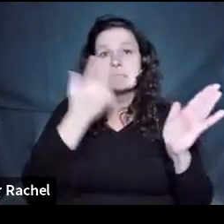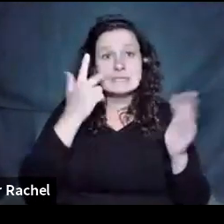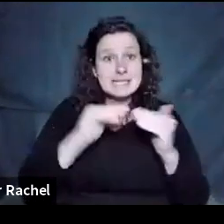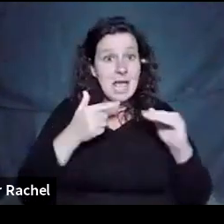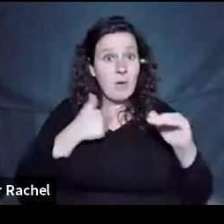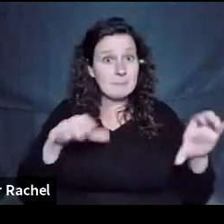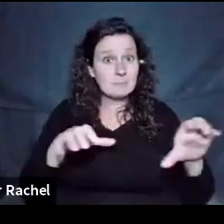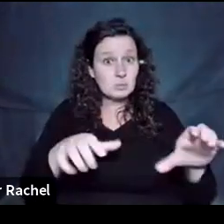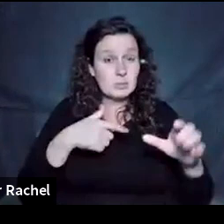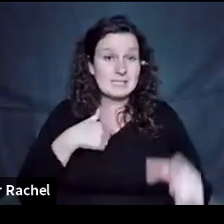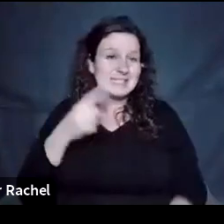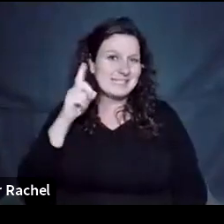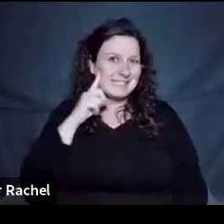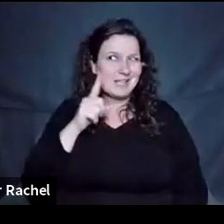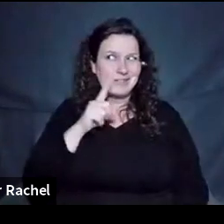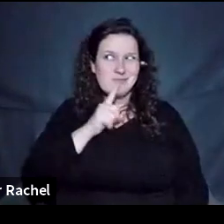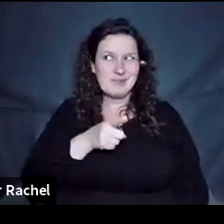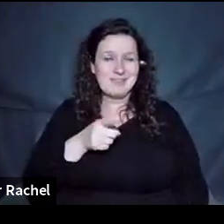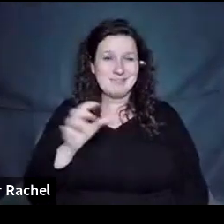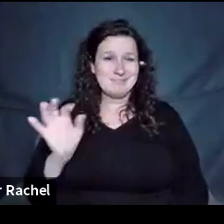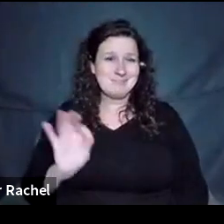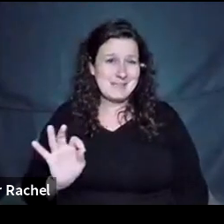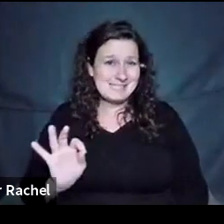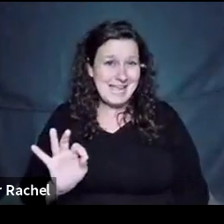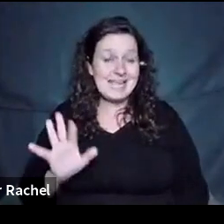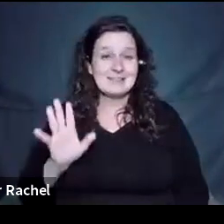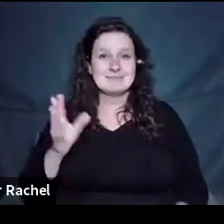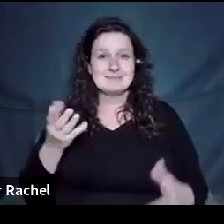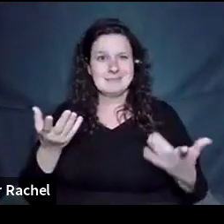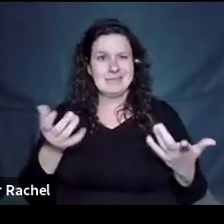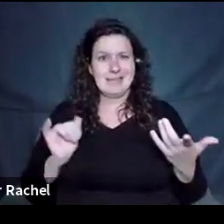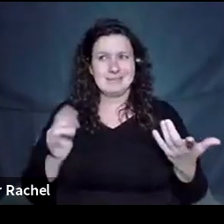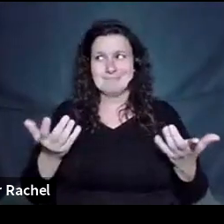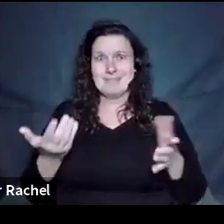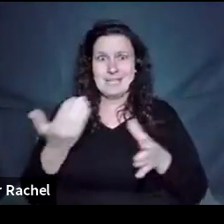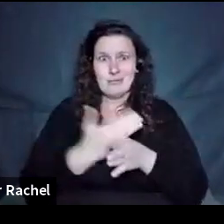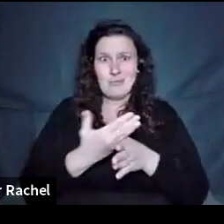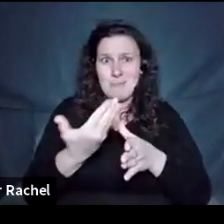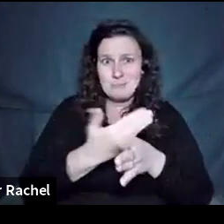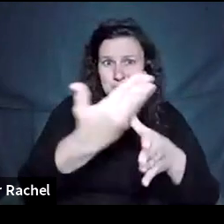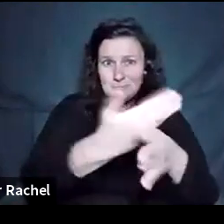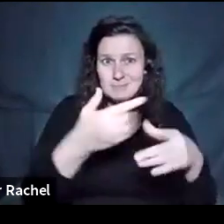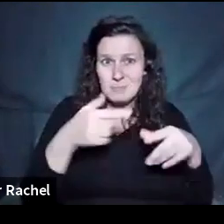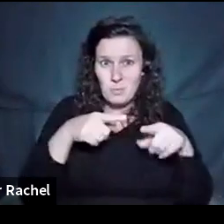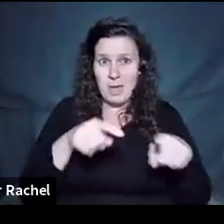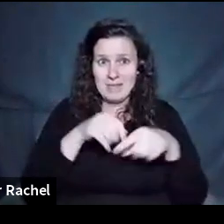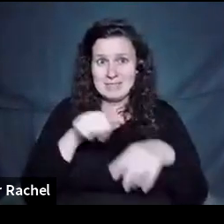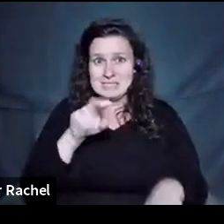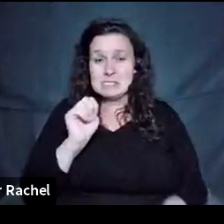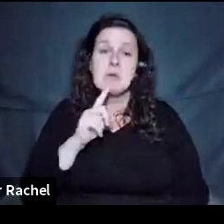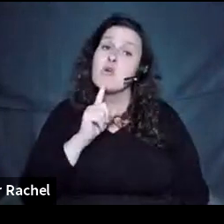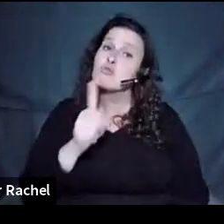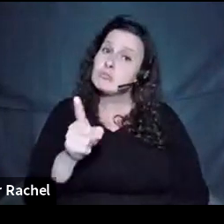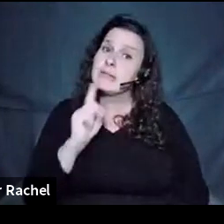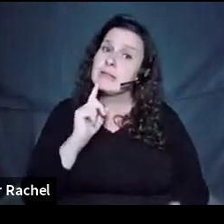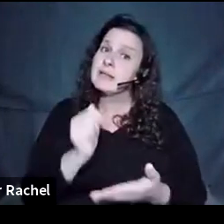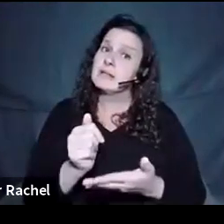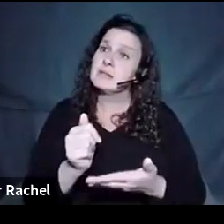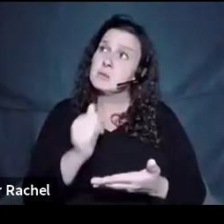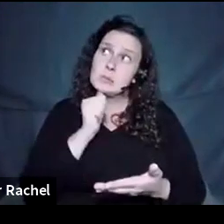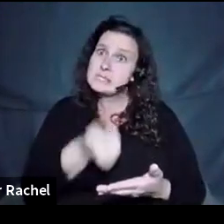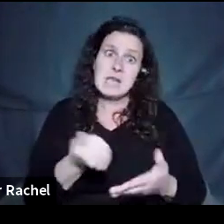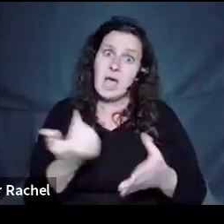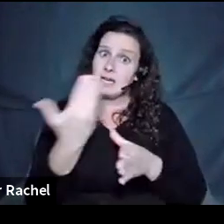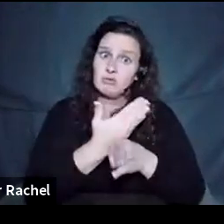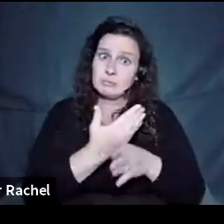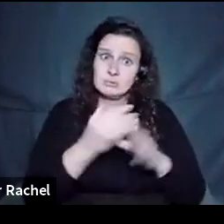that sounds really mundane and kind of like an interruption maybe of what we were doing, but it actually wasn't.